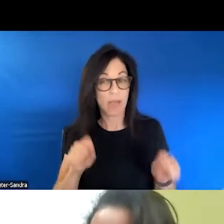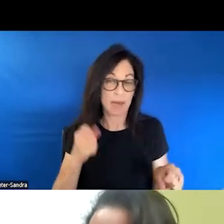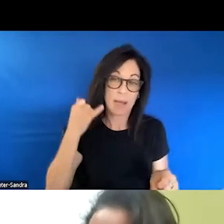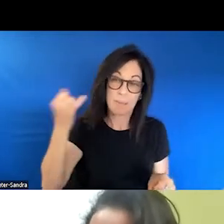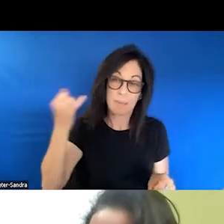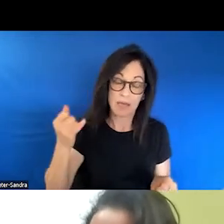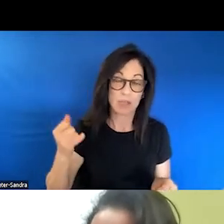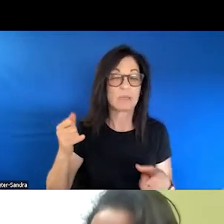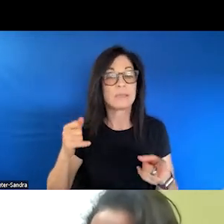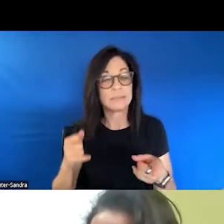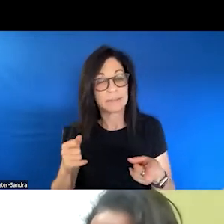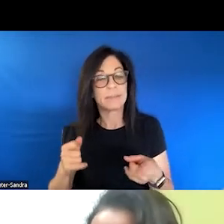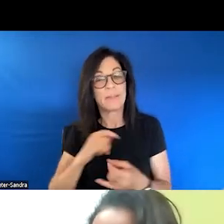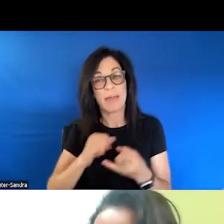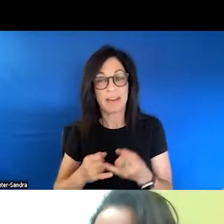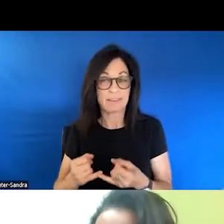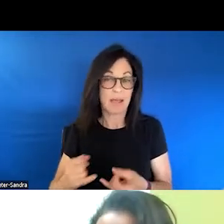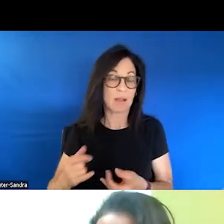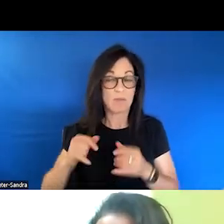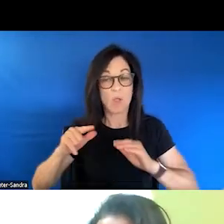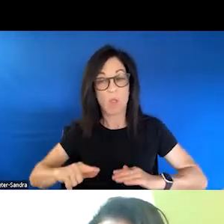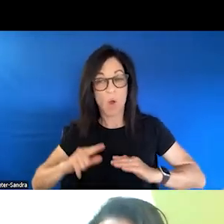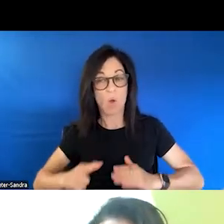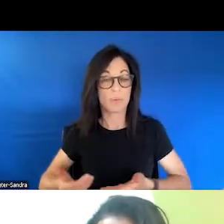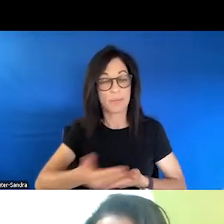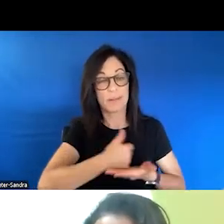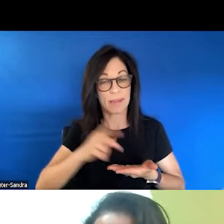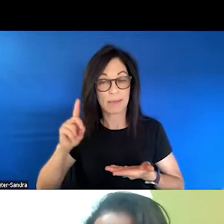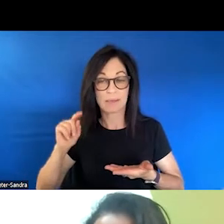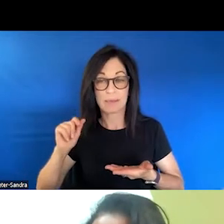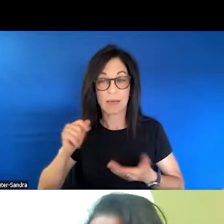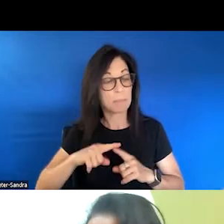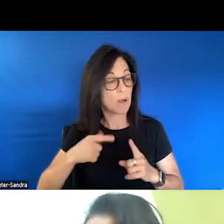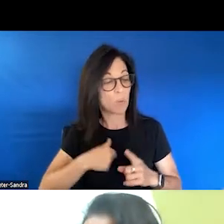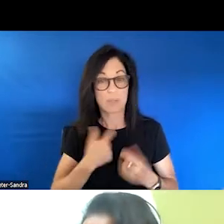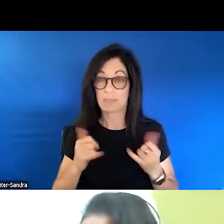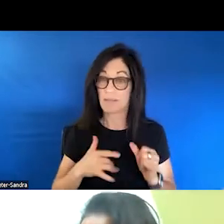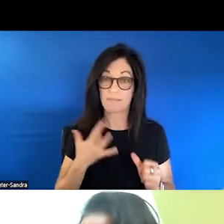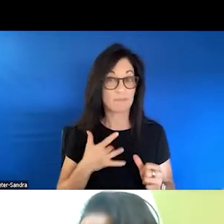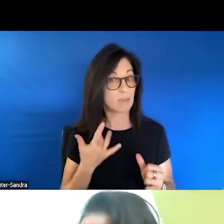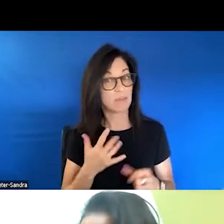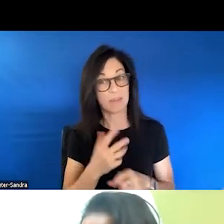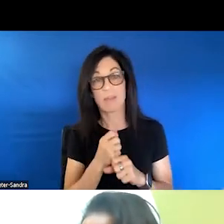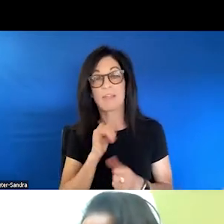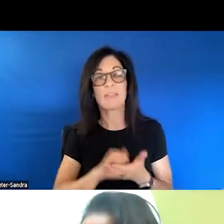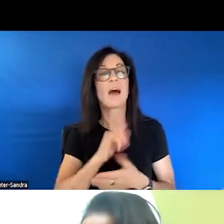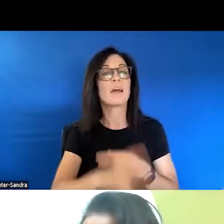in collecting that data, but we still believe that getting that kind